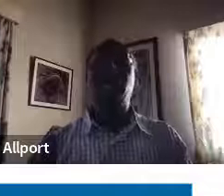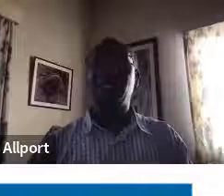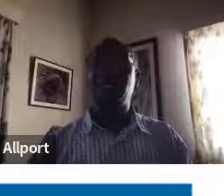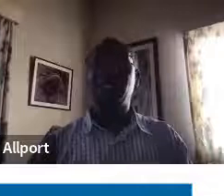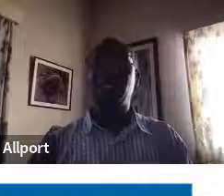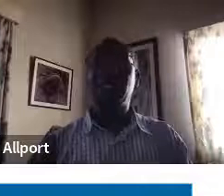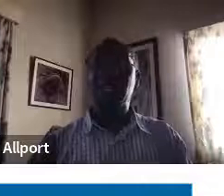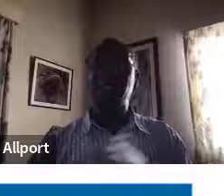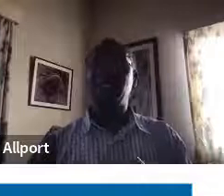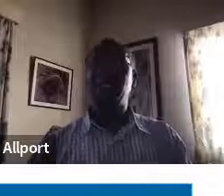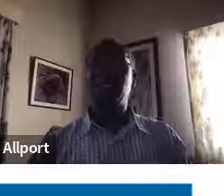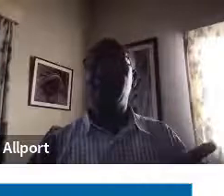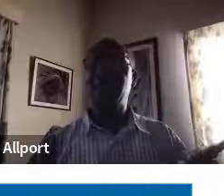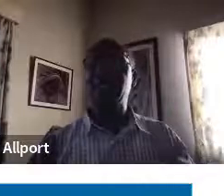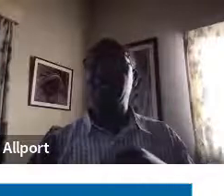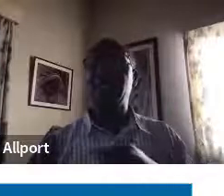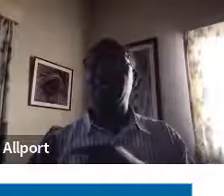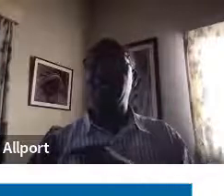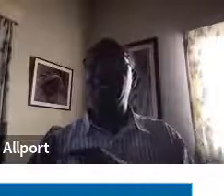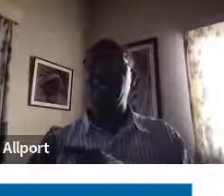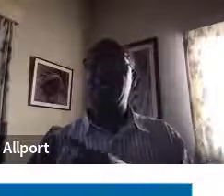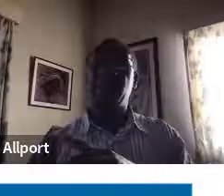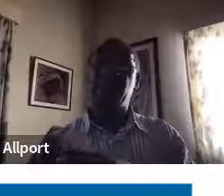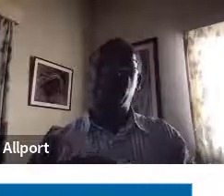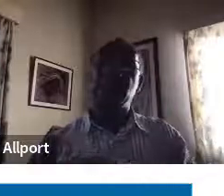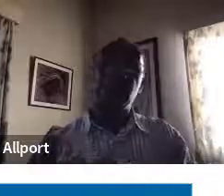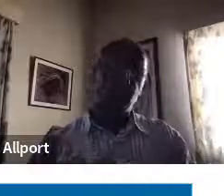that does thing in